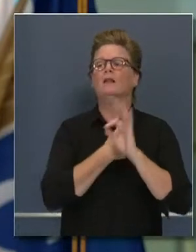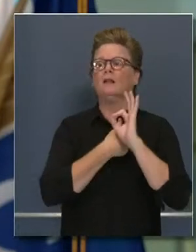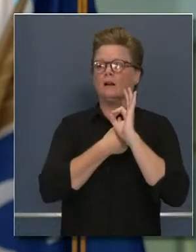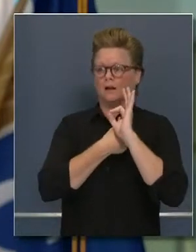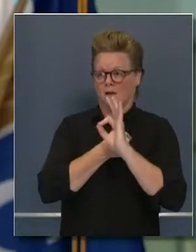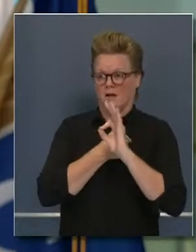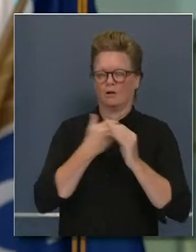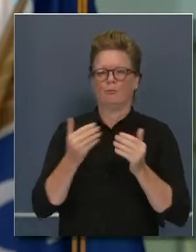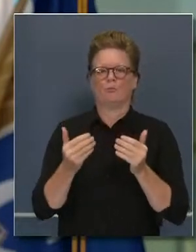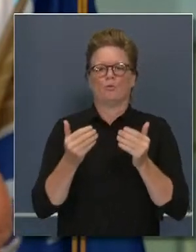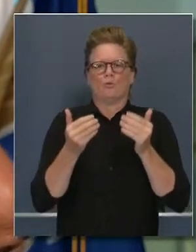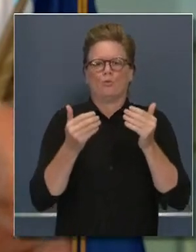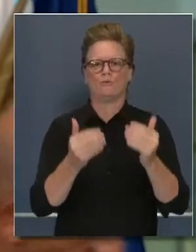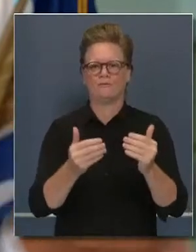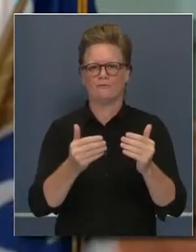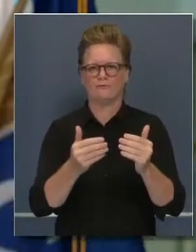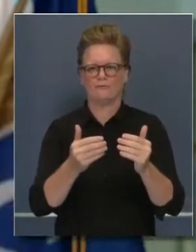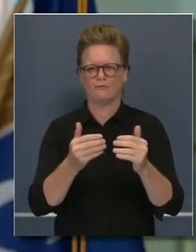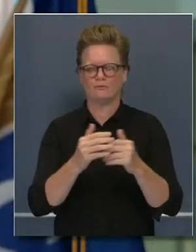announcing this new framework.